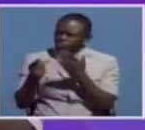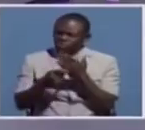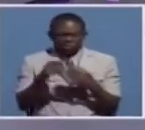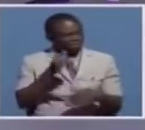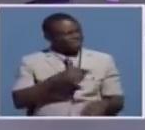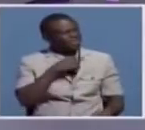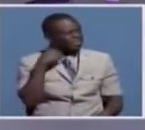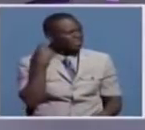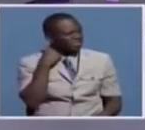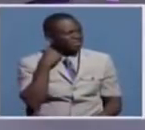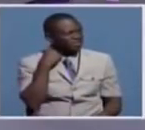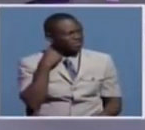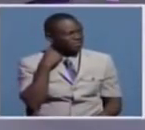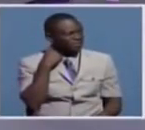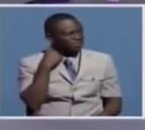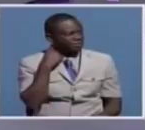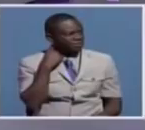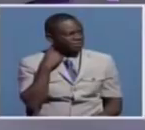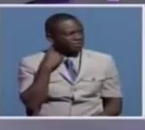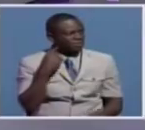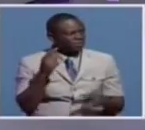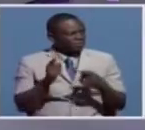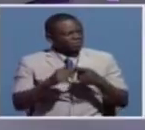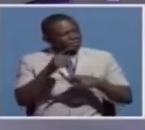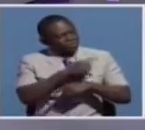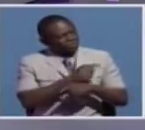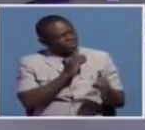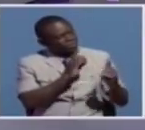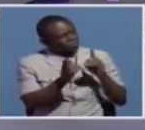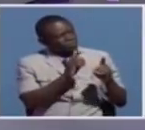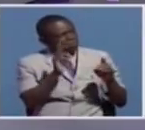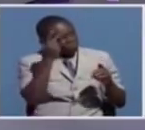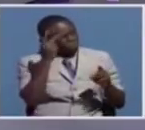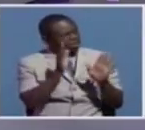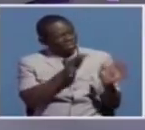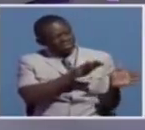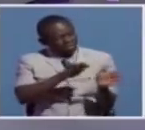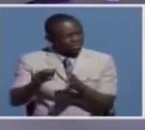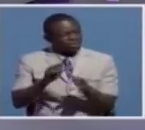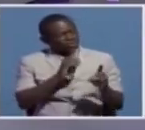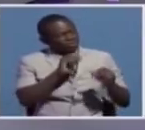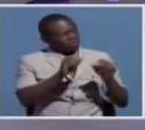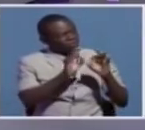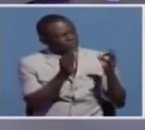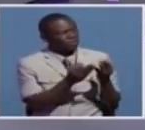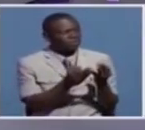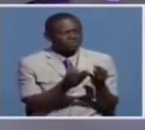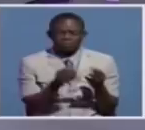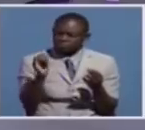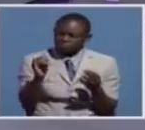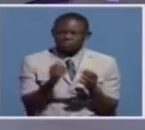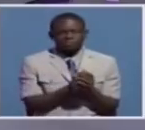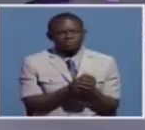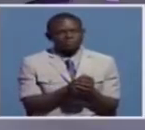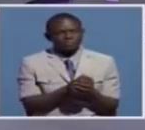we're not talking politics. In a way, we're talking family. Now, I want you to. I know there are quite